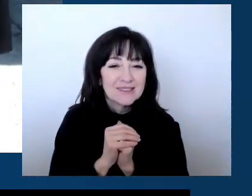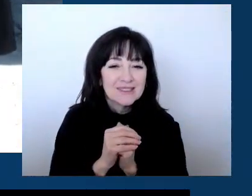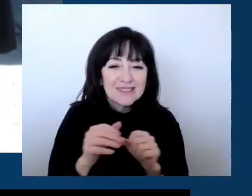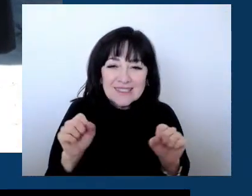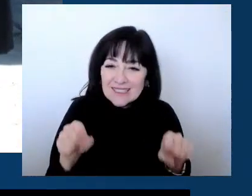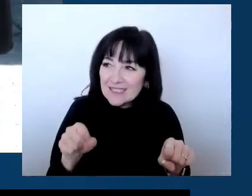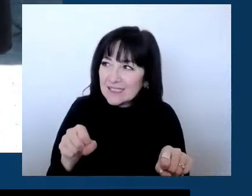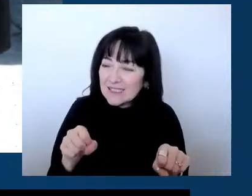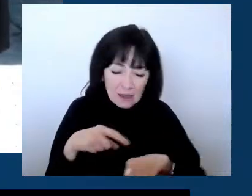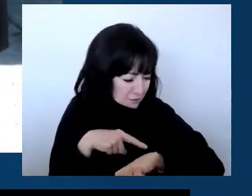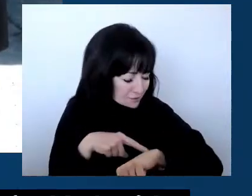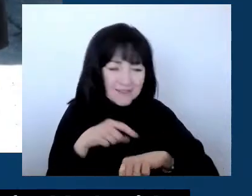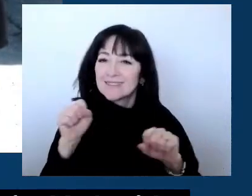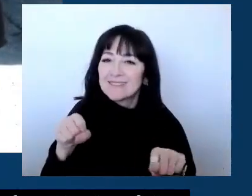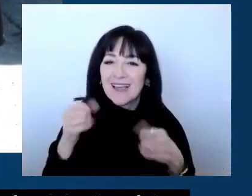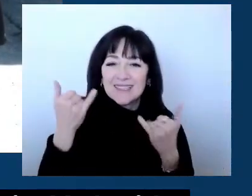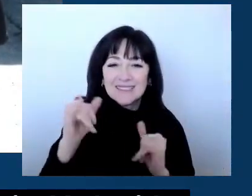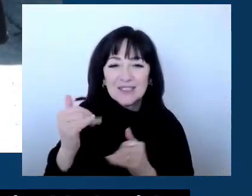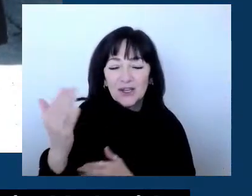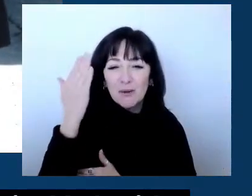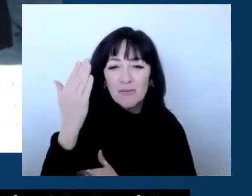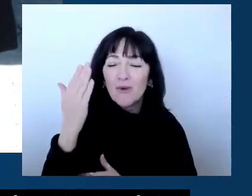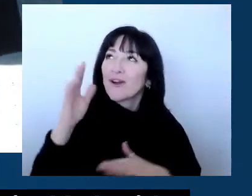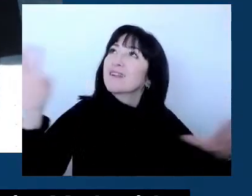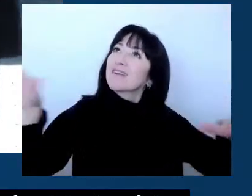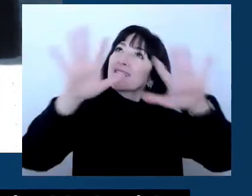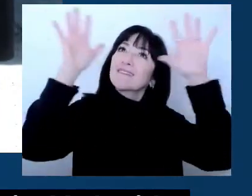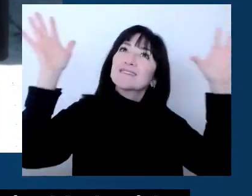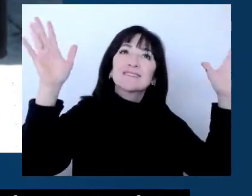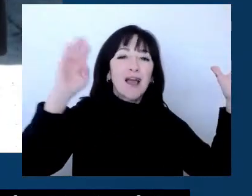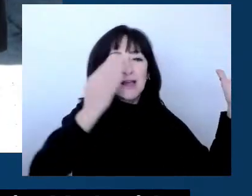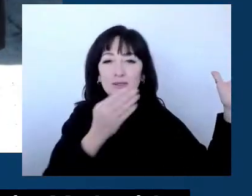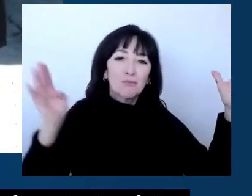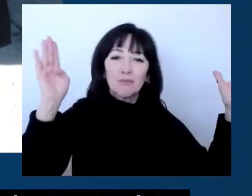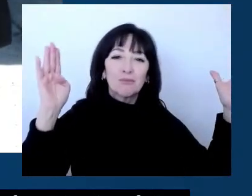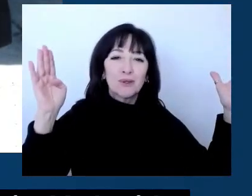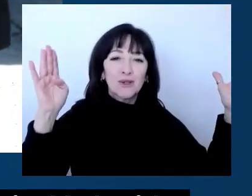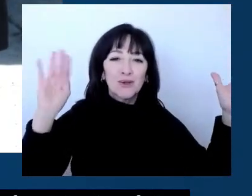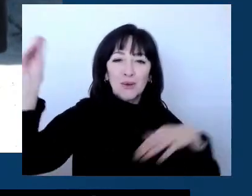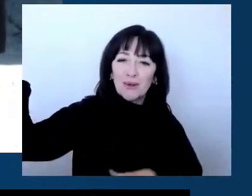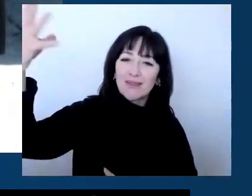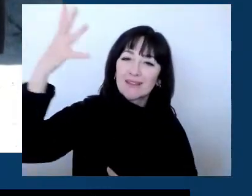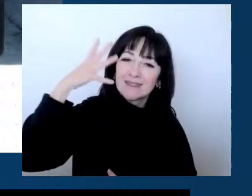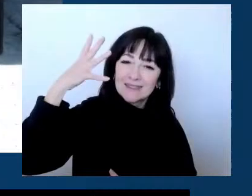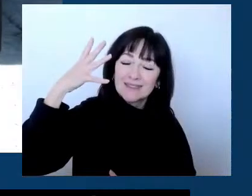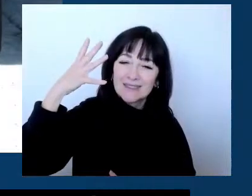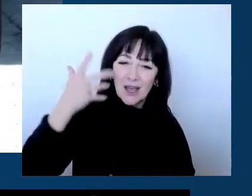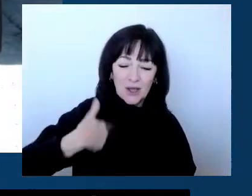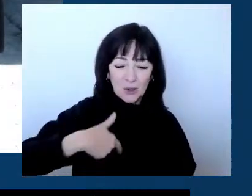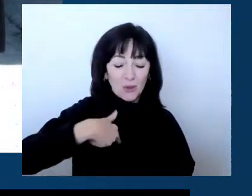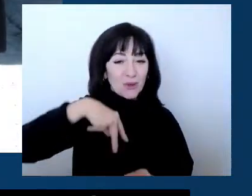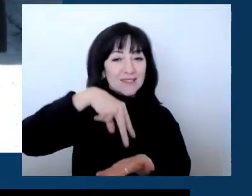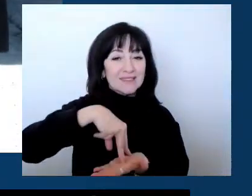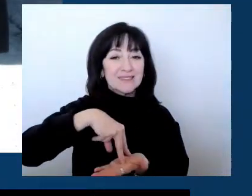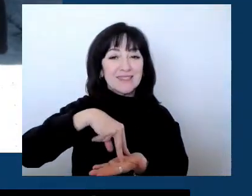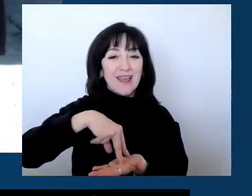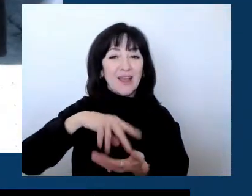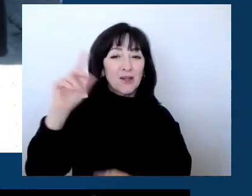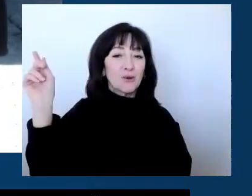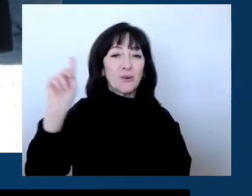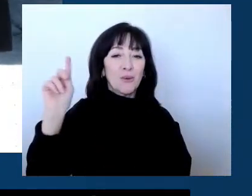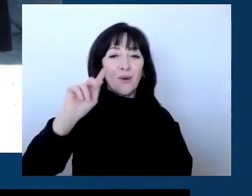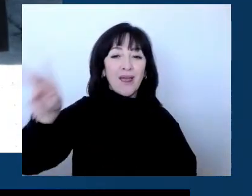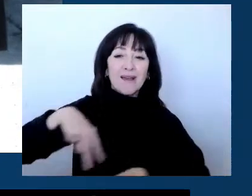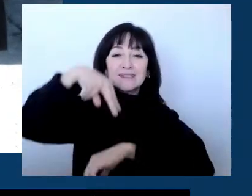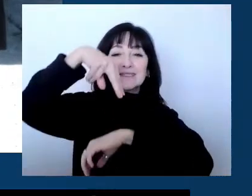morning. The sky is blue, the sun is out, and we're standing in the first state, and we are delighted to